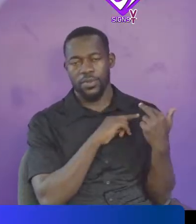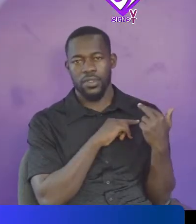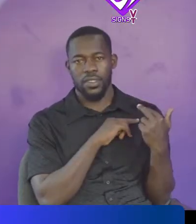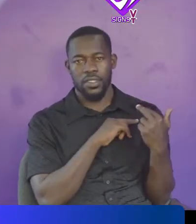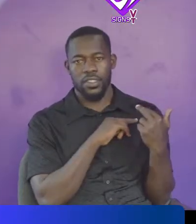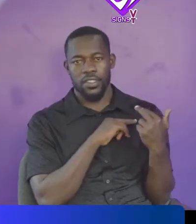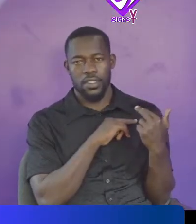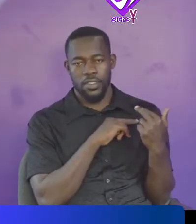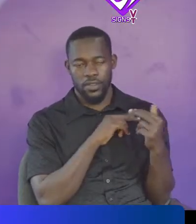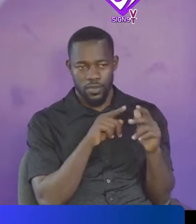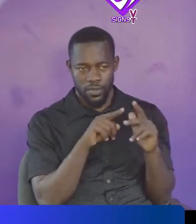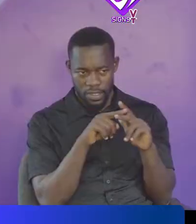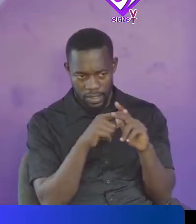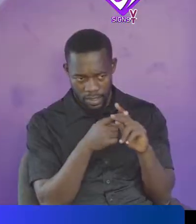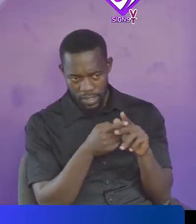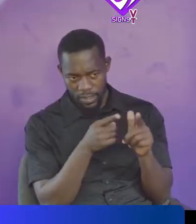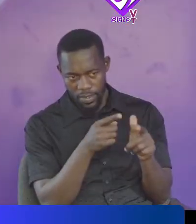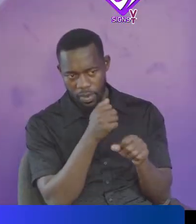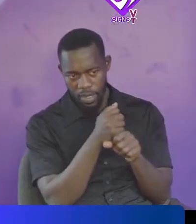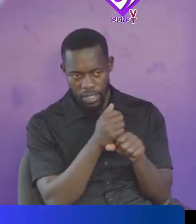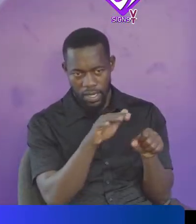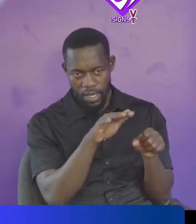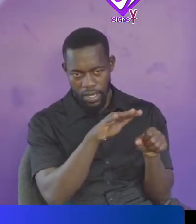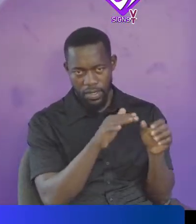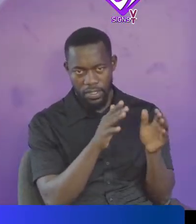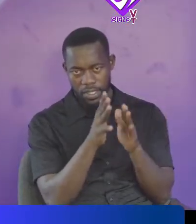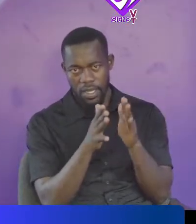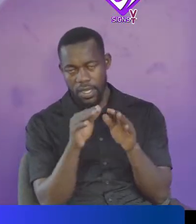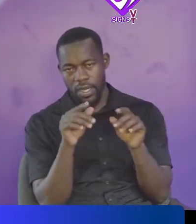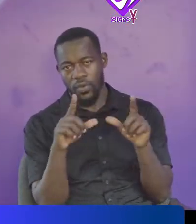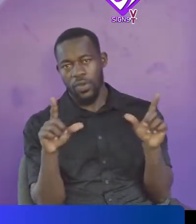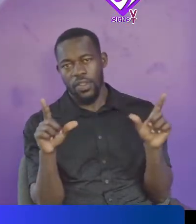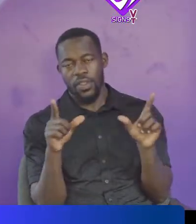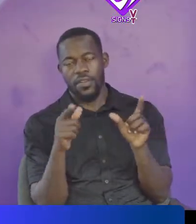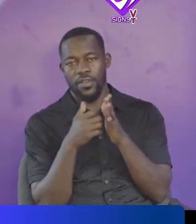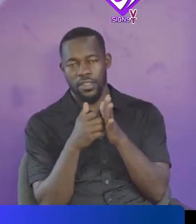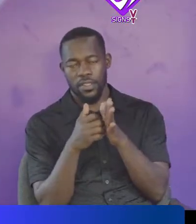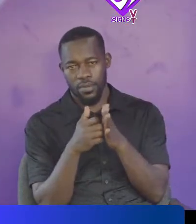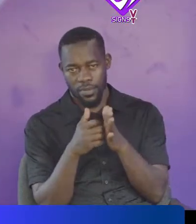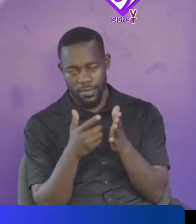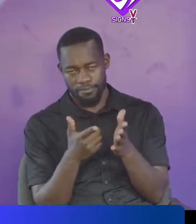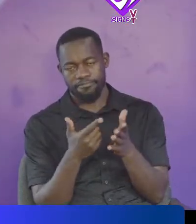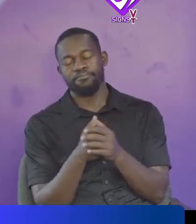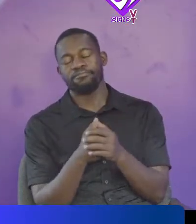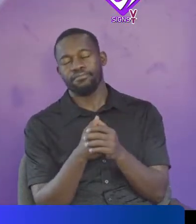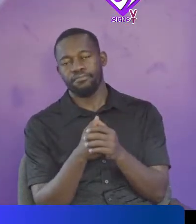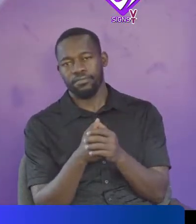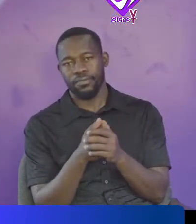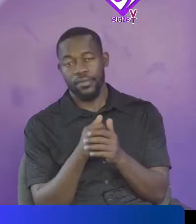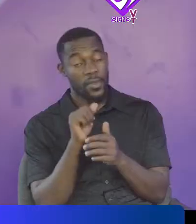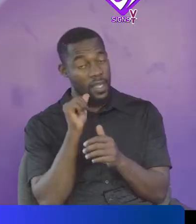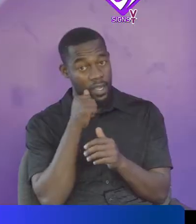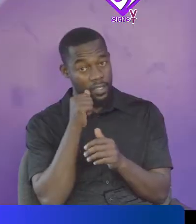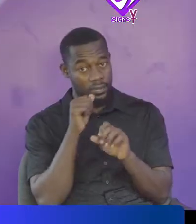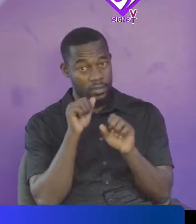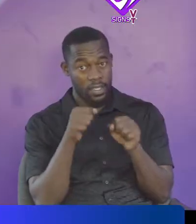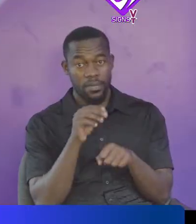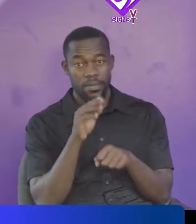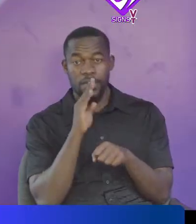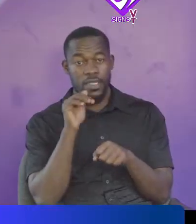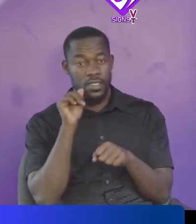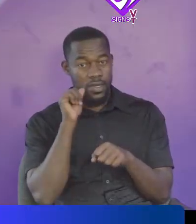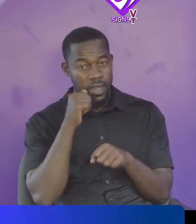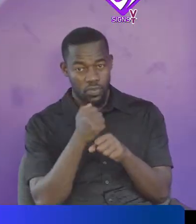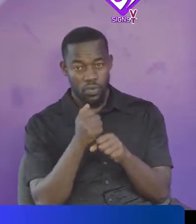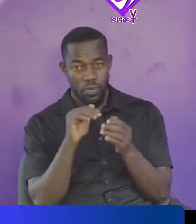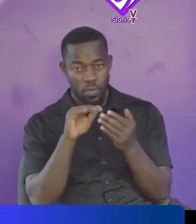one, the audio bit of sign language, for example. It would be interesting, and probably that is even a place